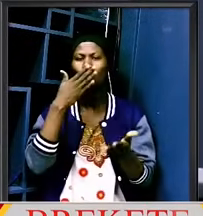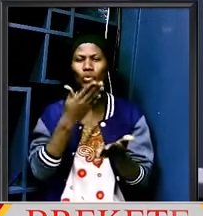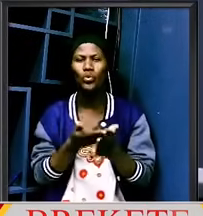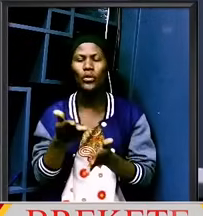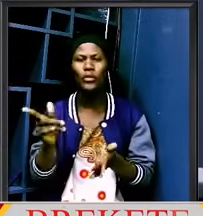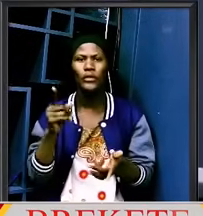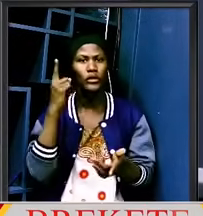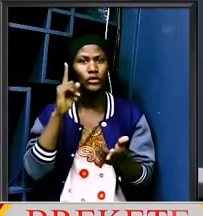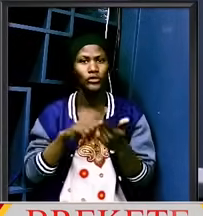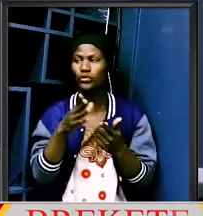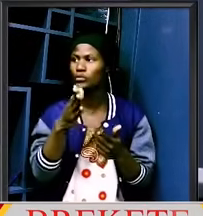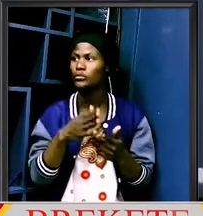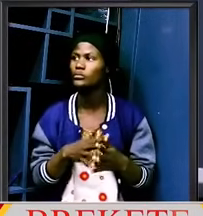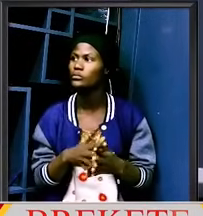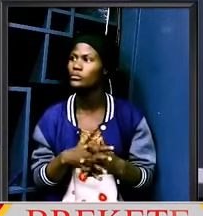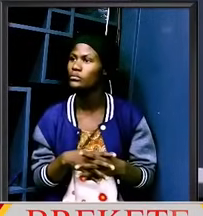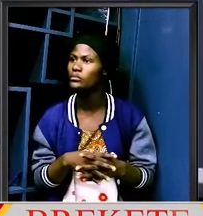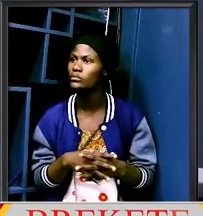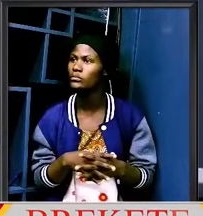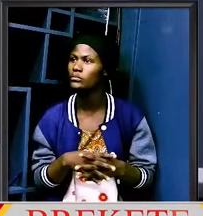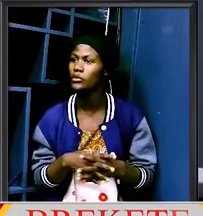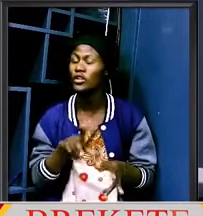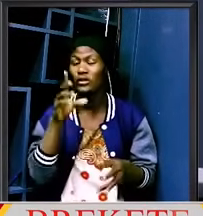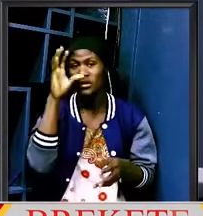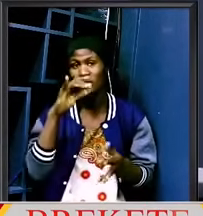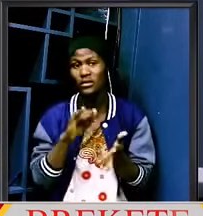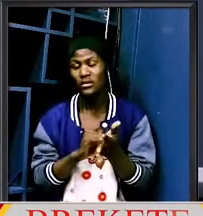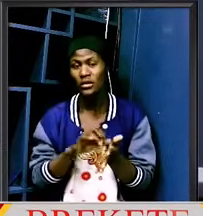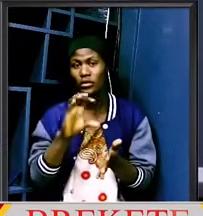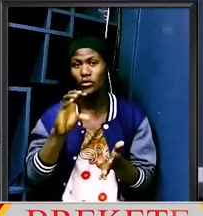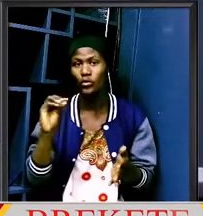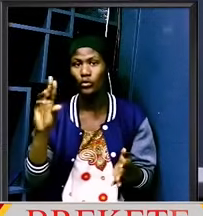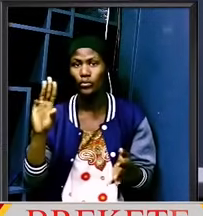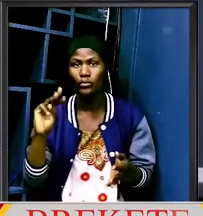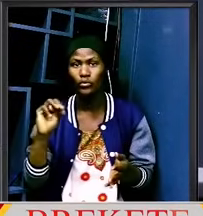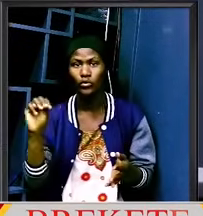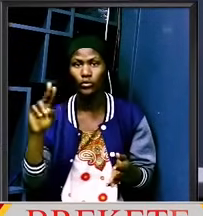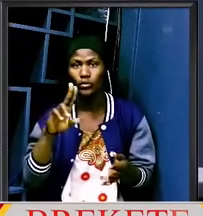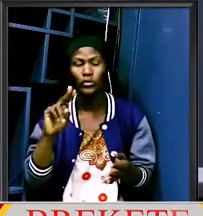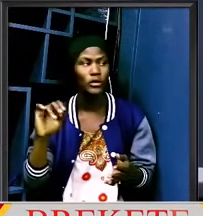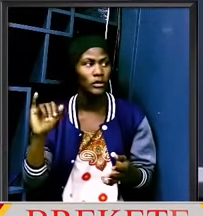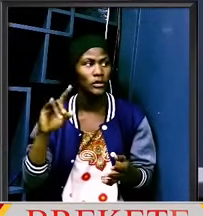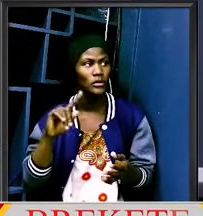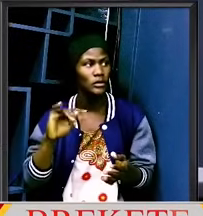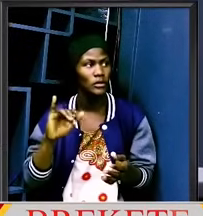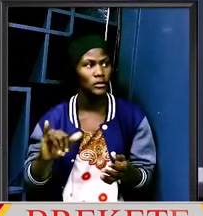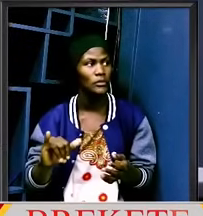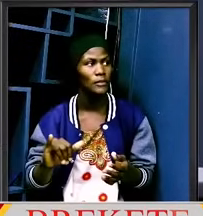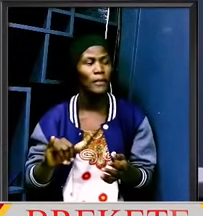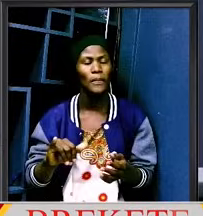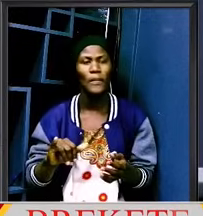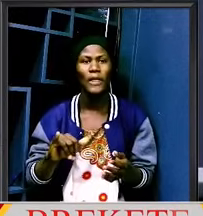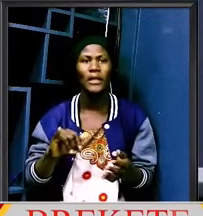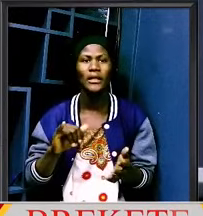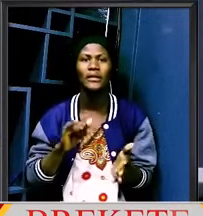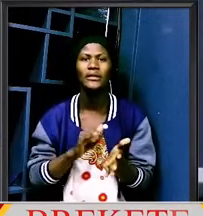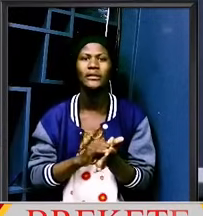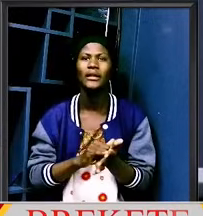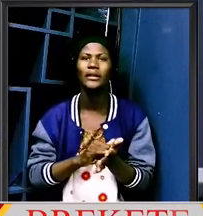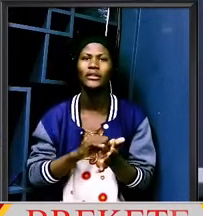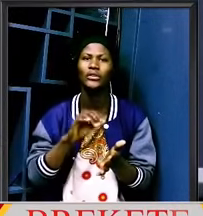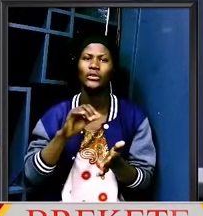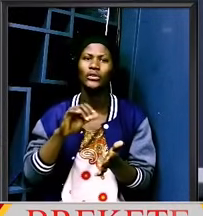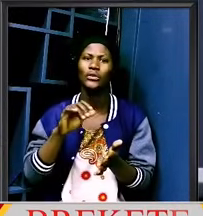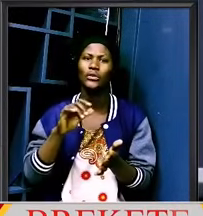you. My dear, yes, sir. We see that community. Now, community will progress. They far